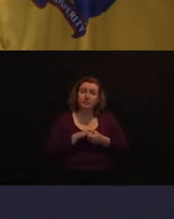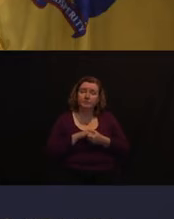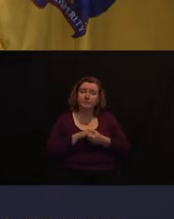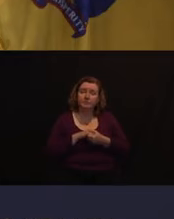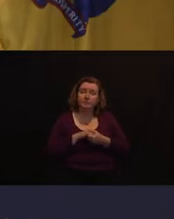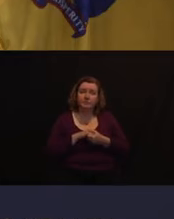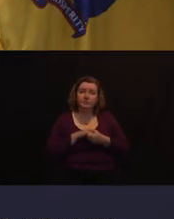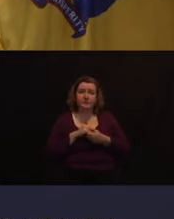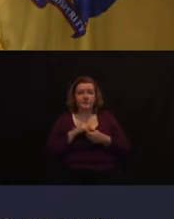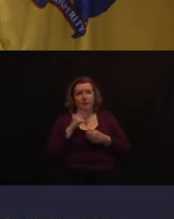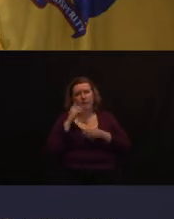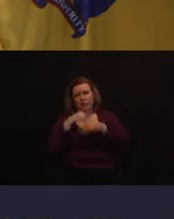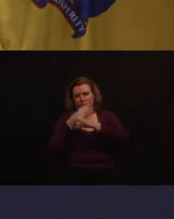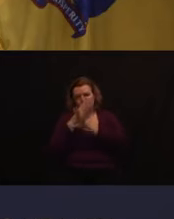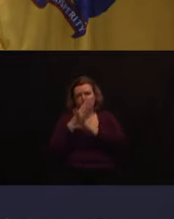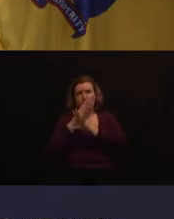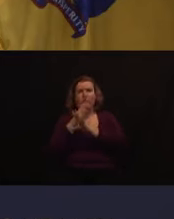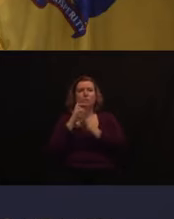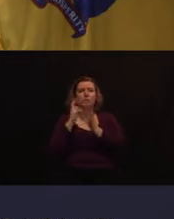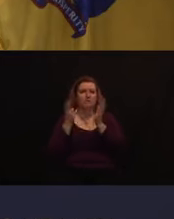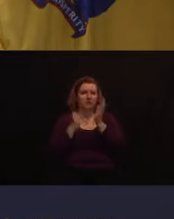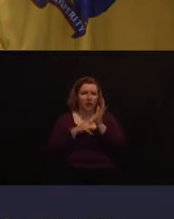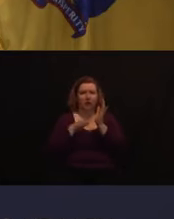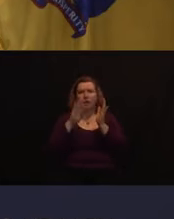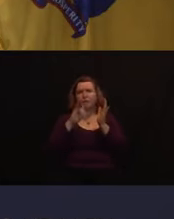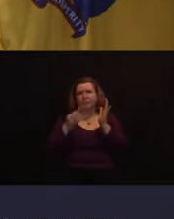virtual tomorrow. I will be signing a bill